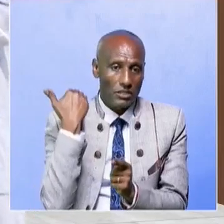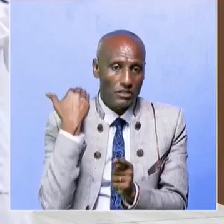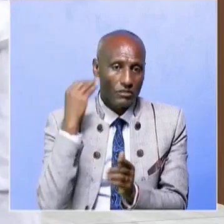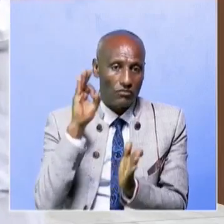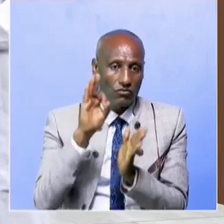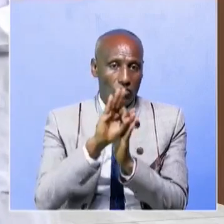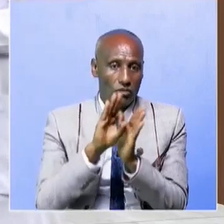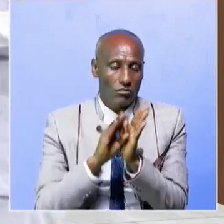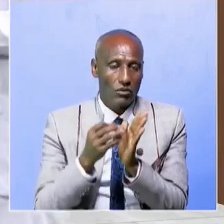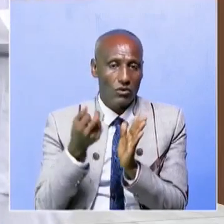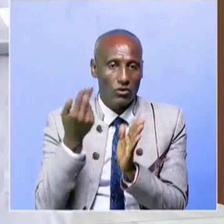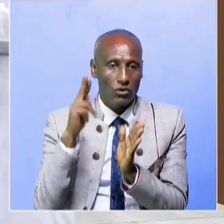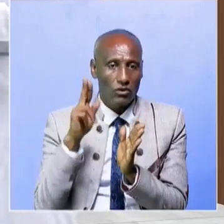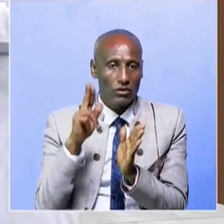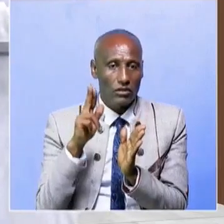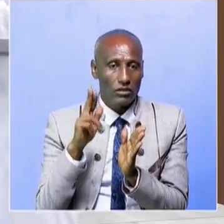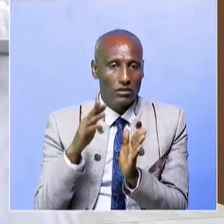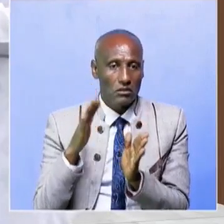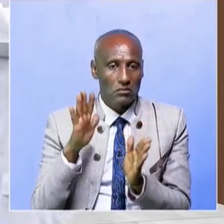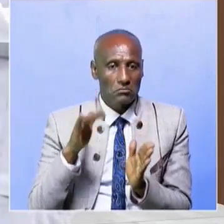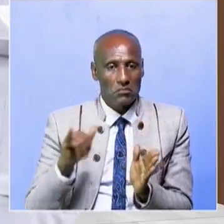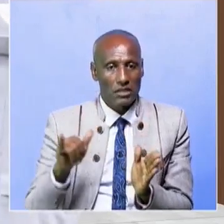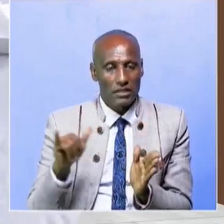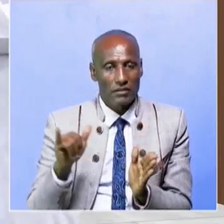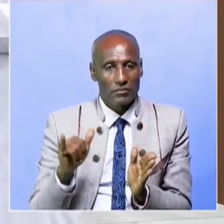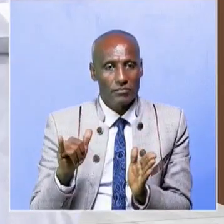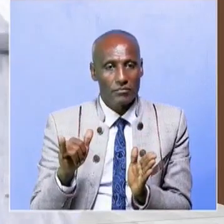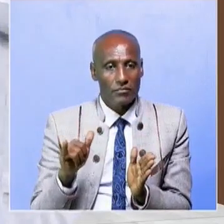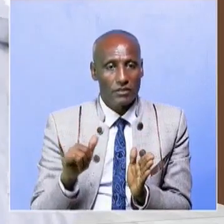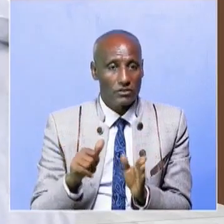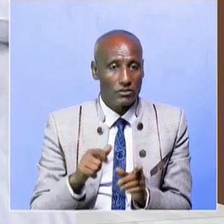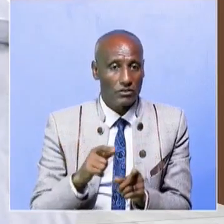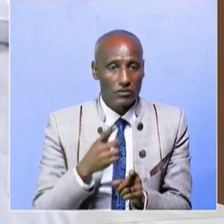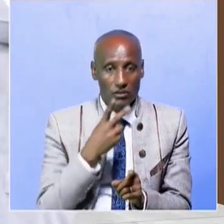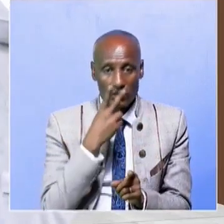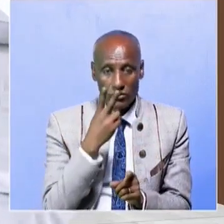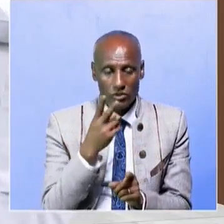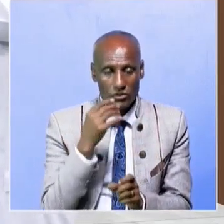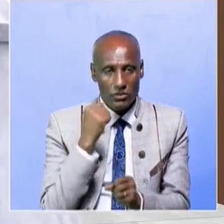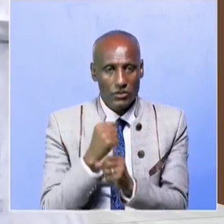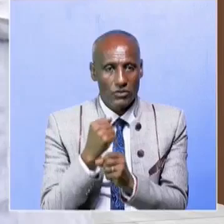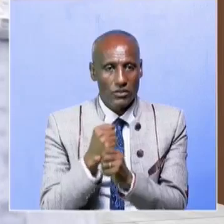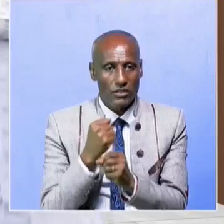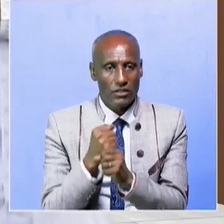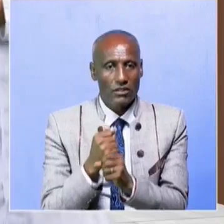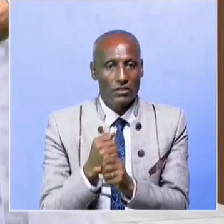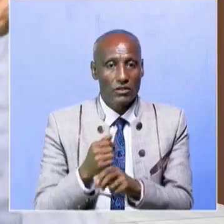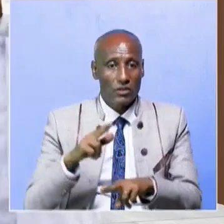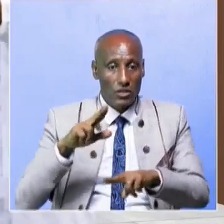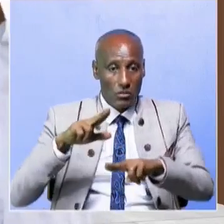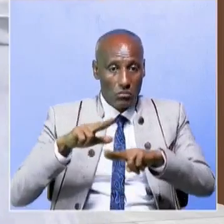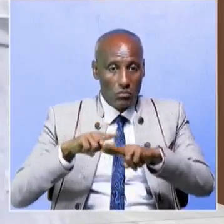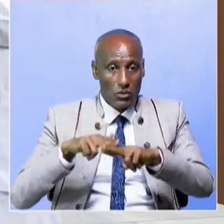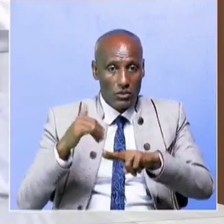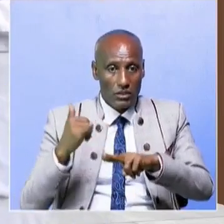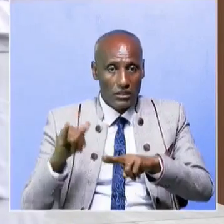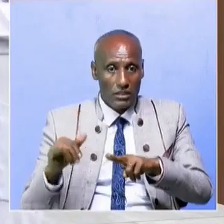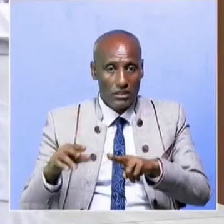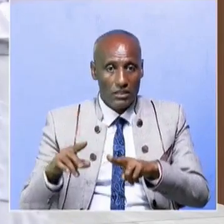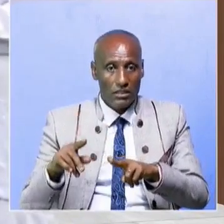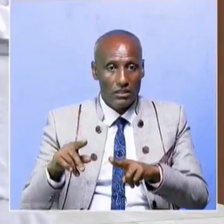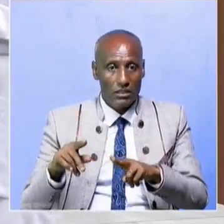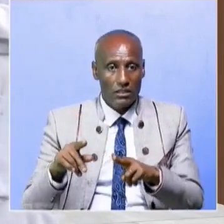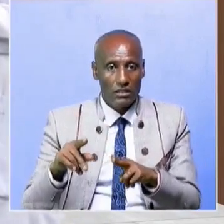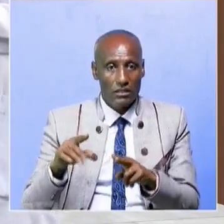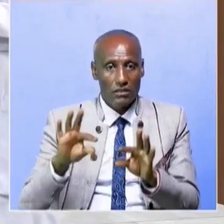form or the like. So take care when you are changing or putting the vocabulary there. Some might be changed a little